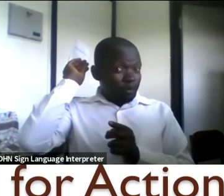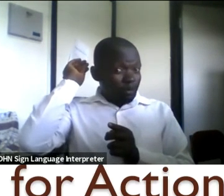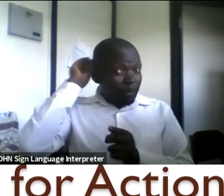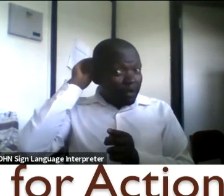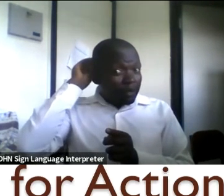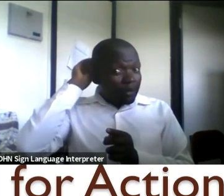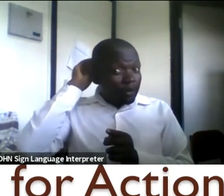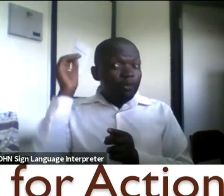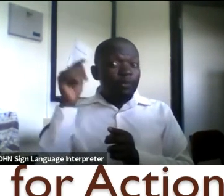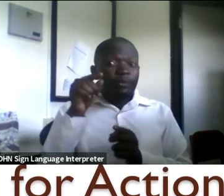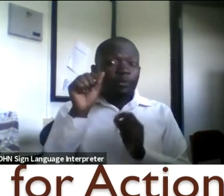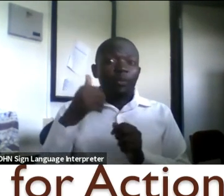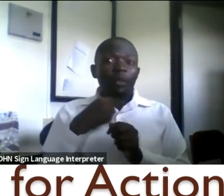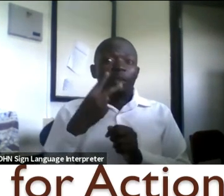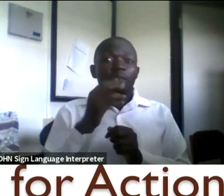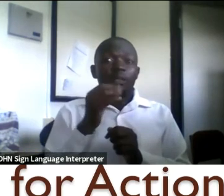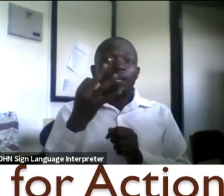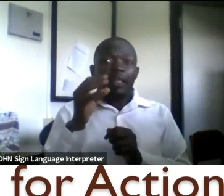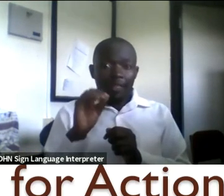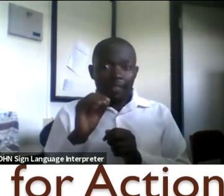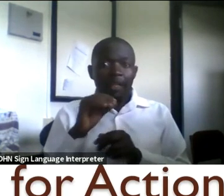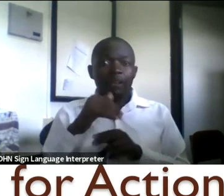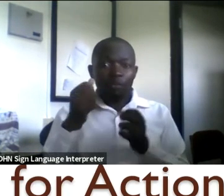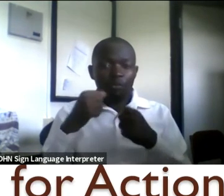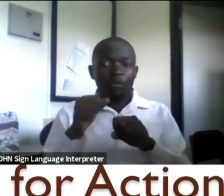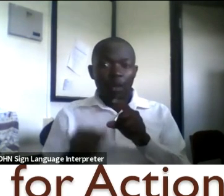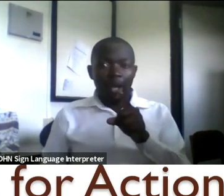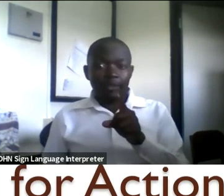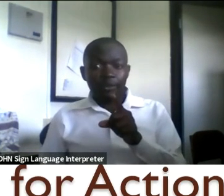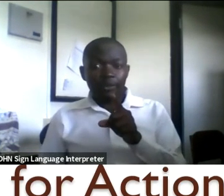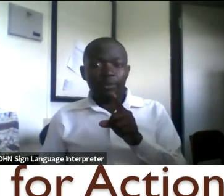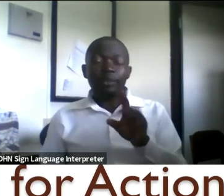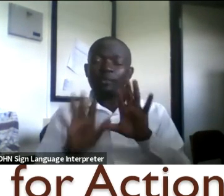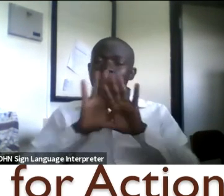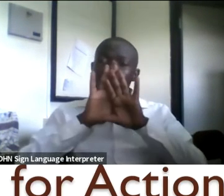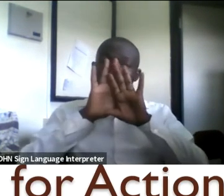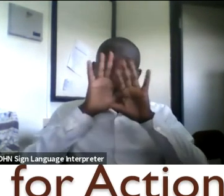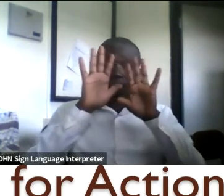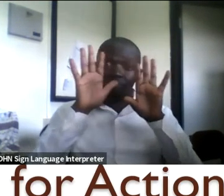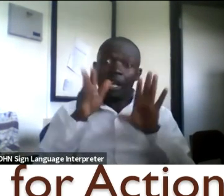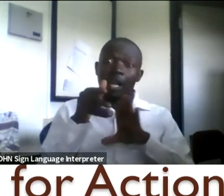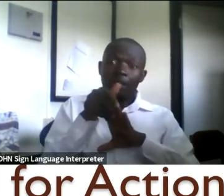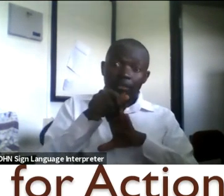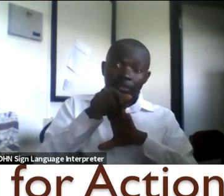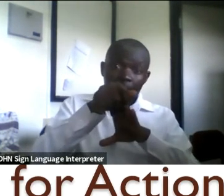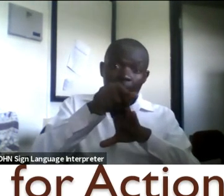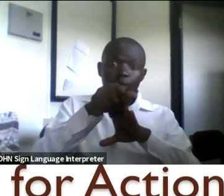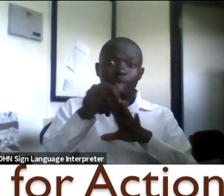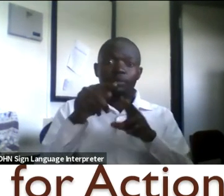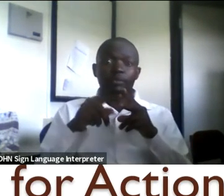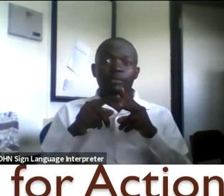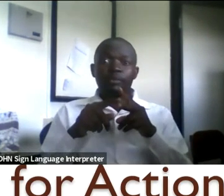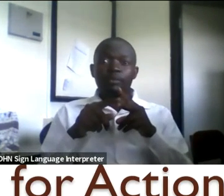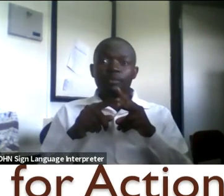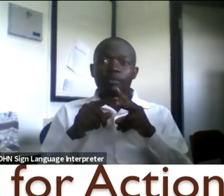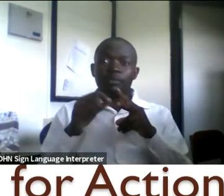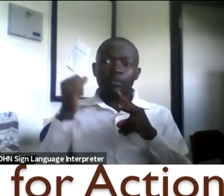2030 call for action. It very clearly says leadership and political support is required for